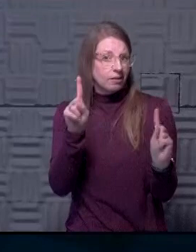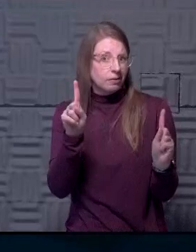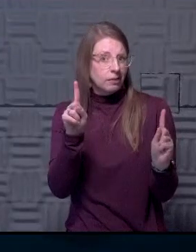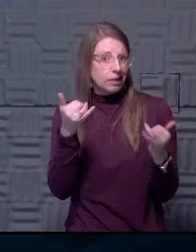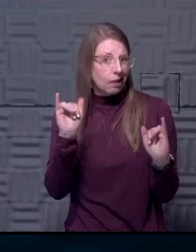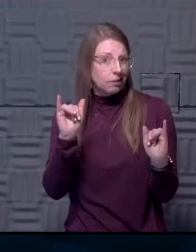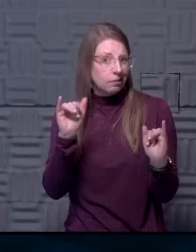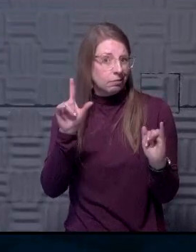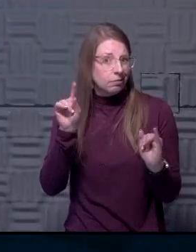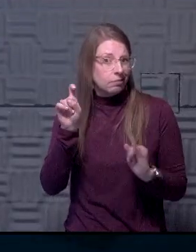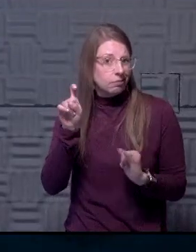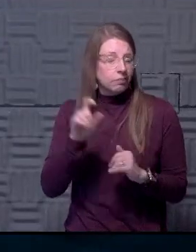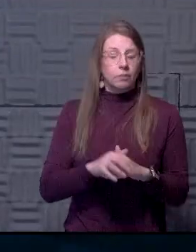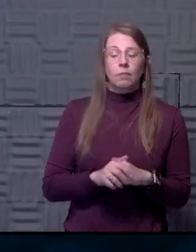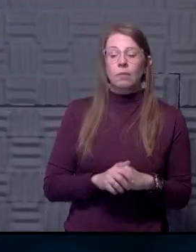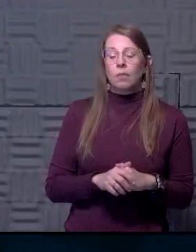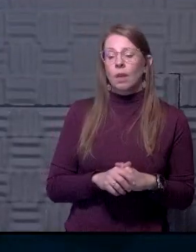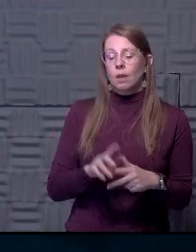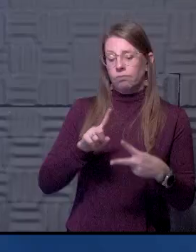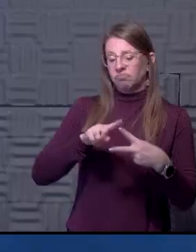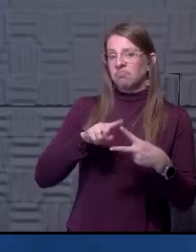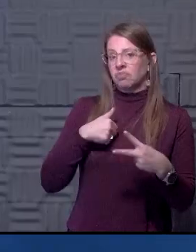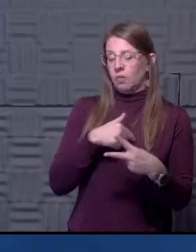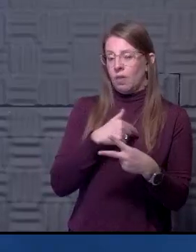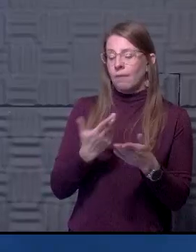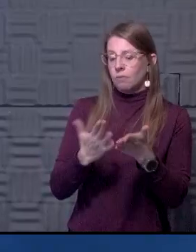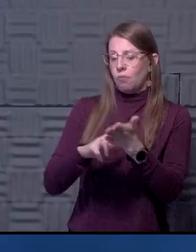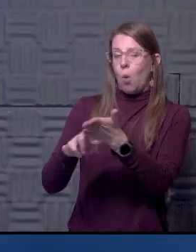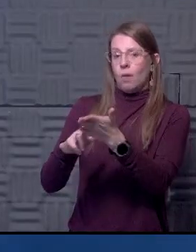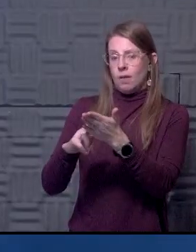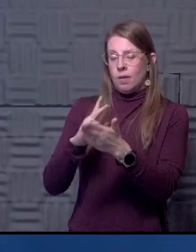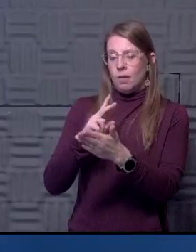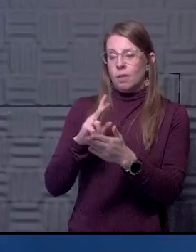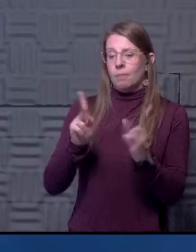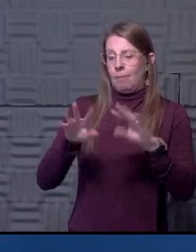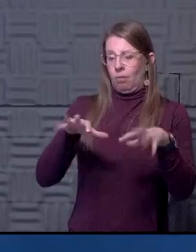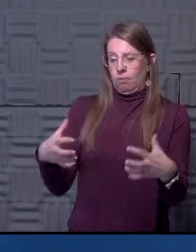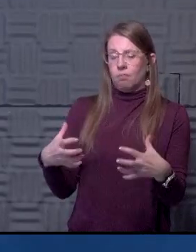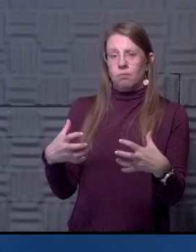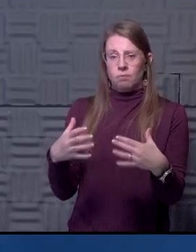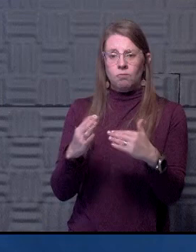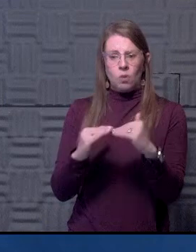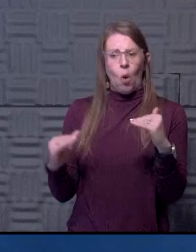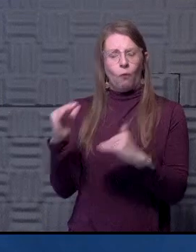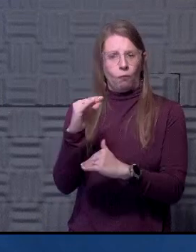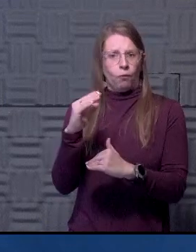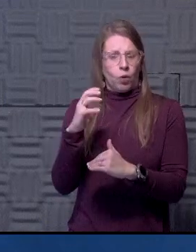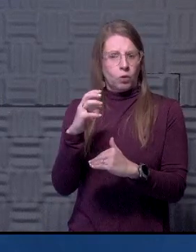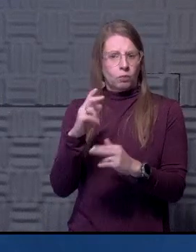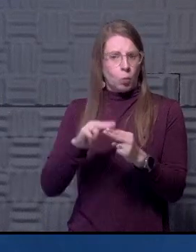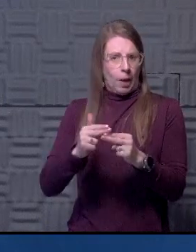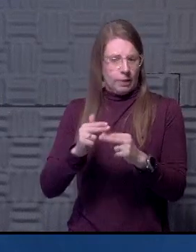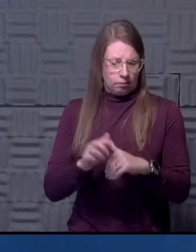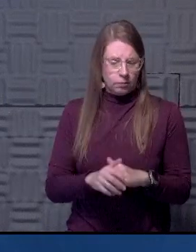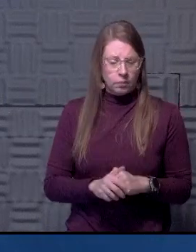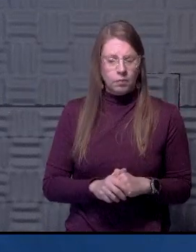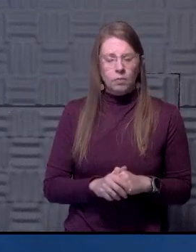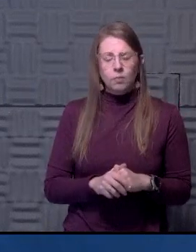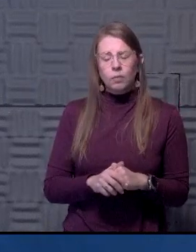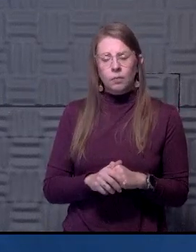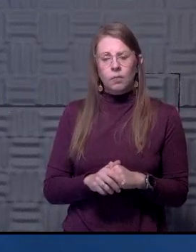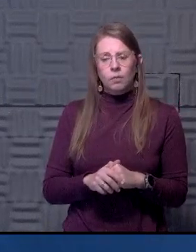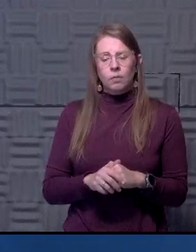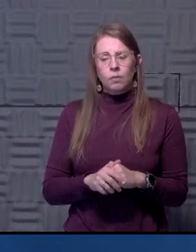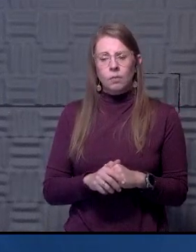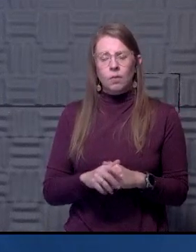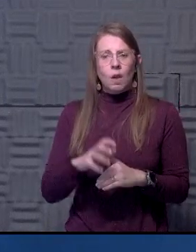Mario? Yeah, we've been enrolling participants that have been overweight in these studies. We're going to look at the effect in